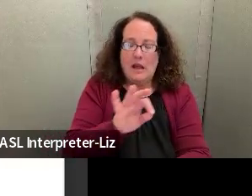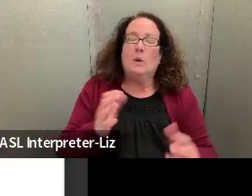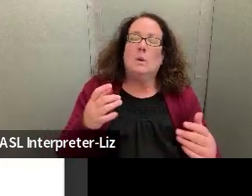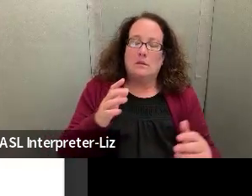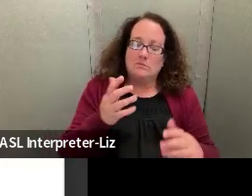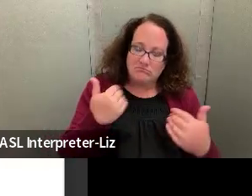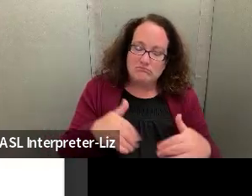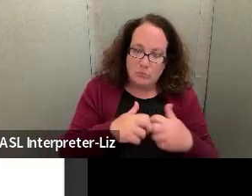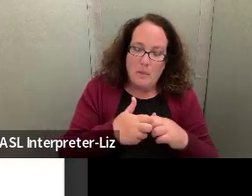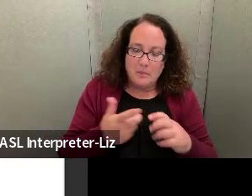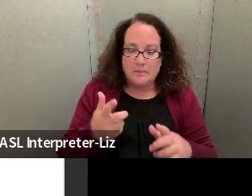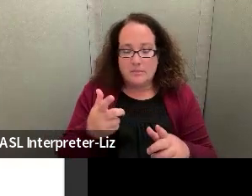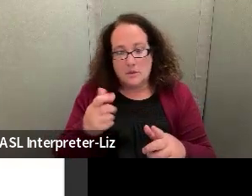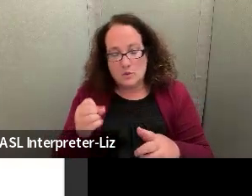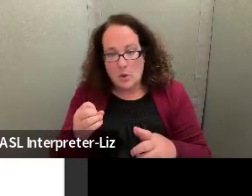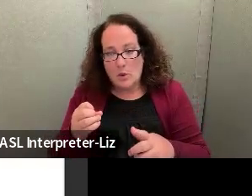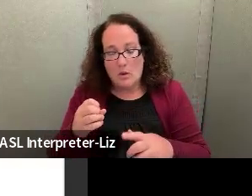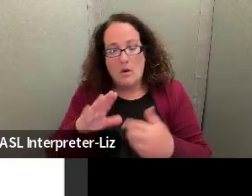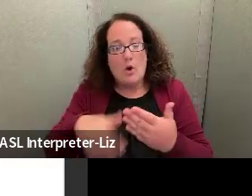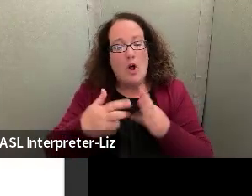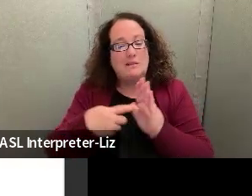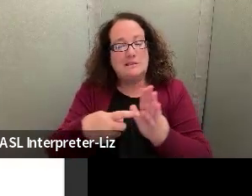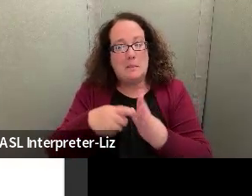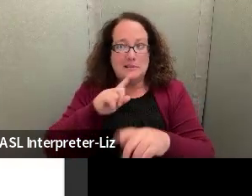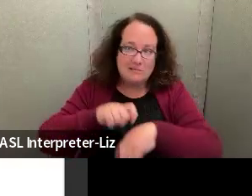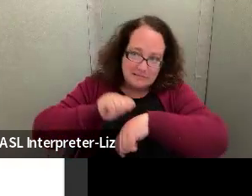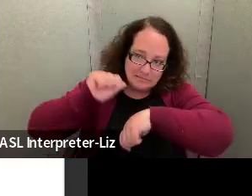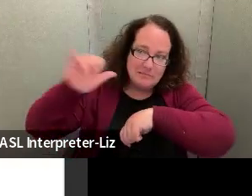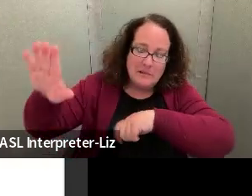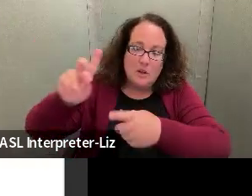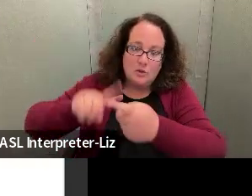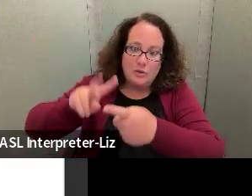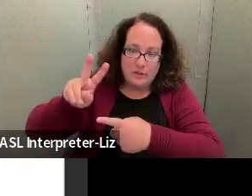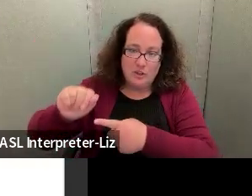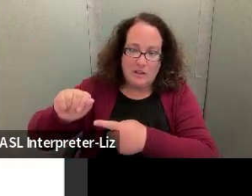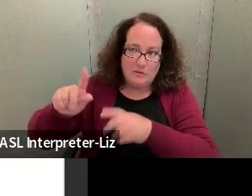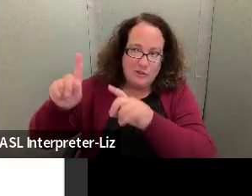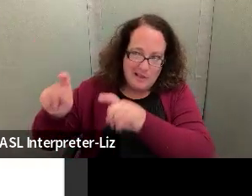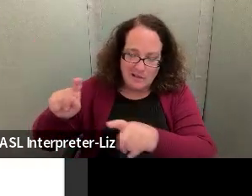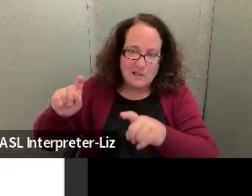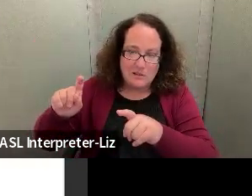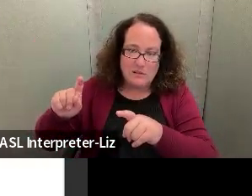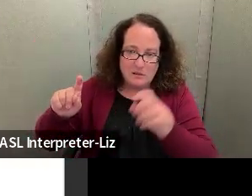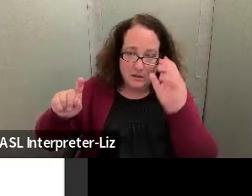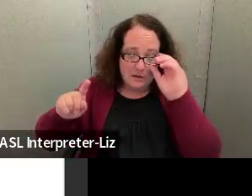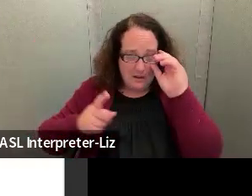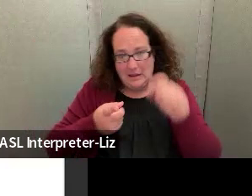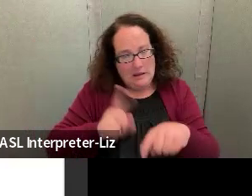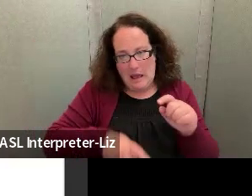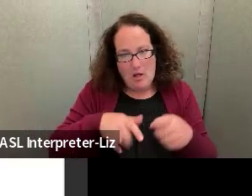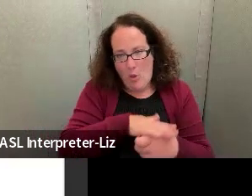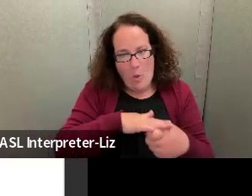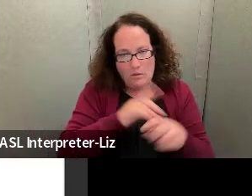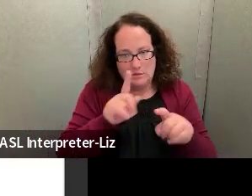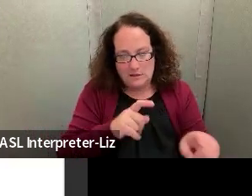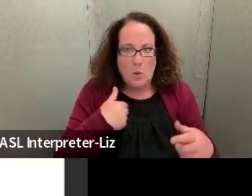are sending all the samples to Virginia and or Philadelphia. There's no one doing it locally, so